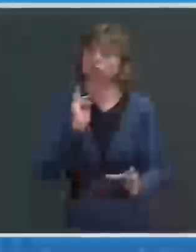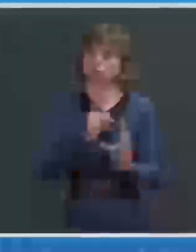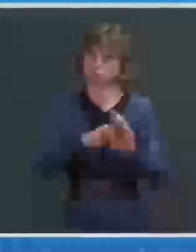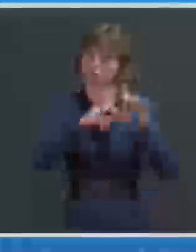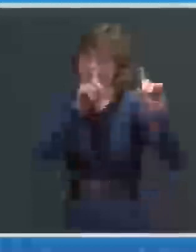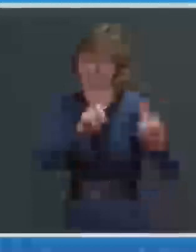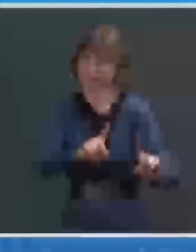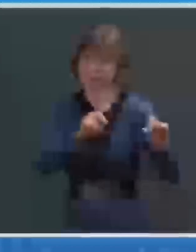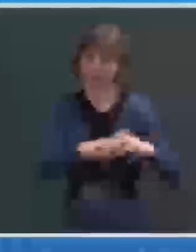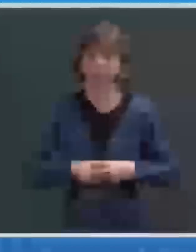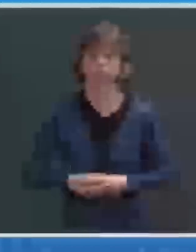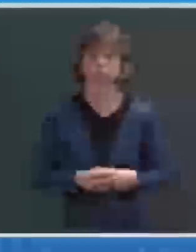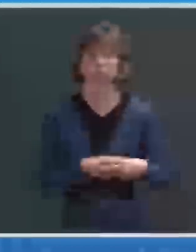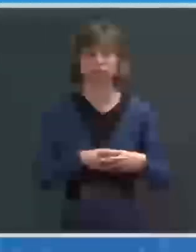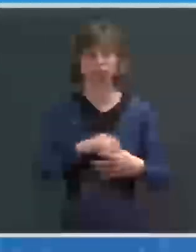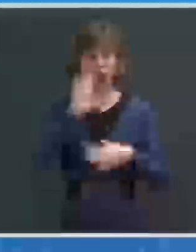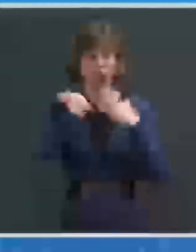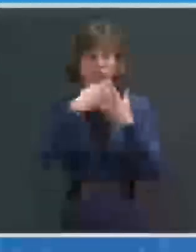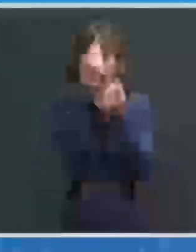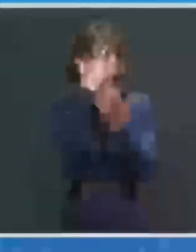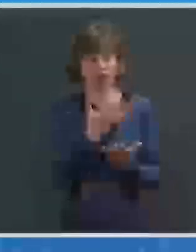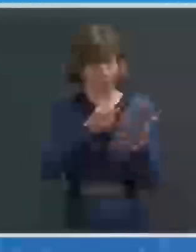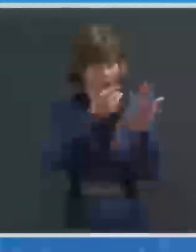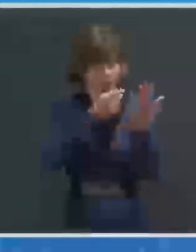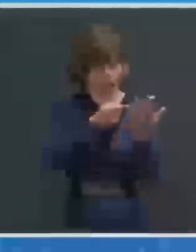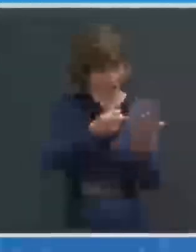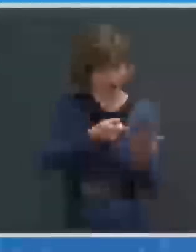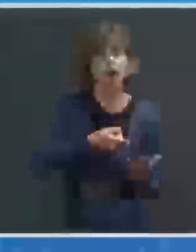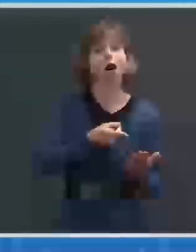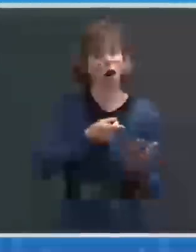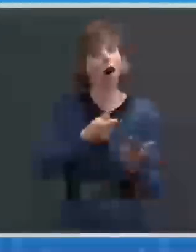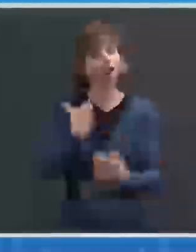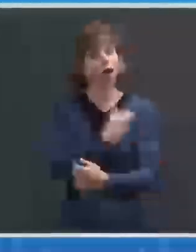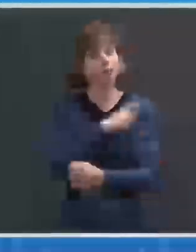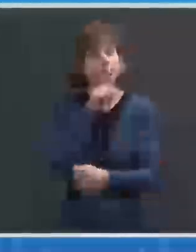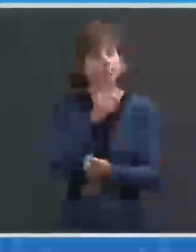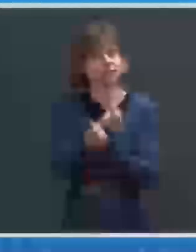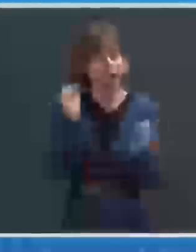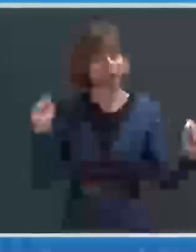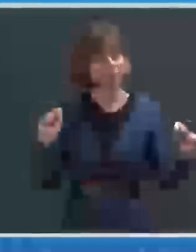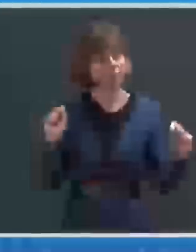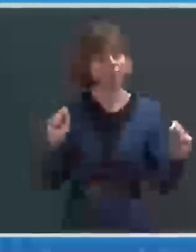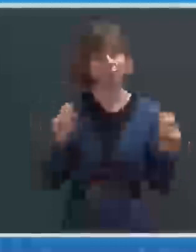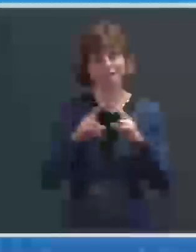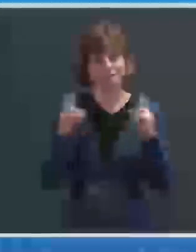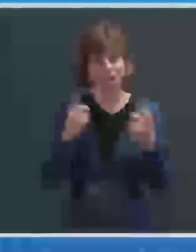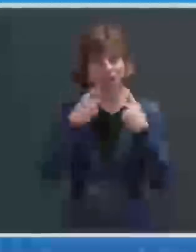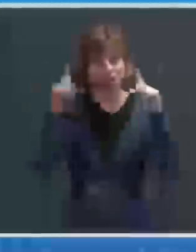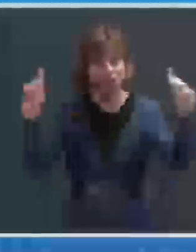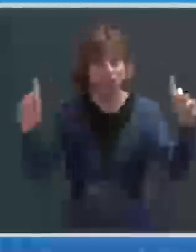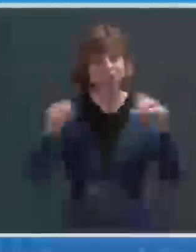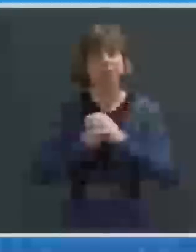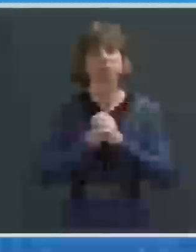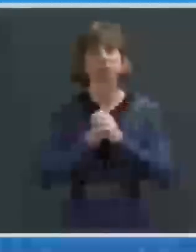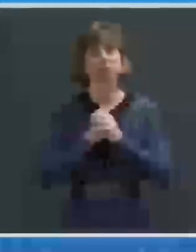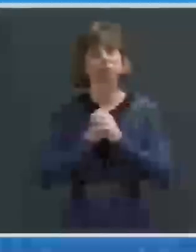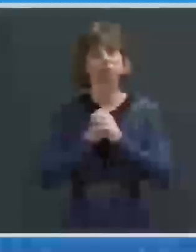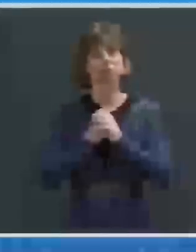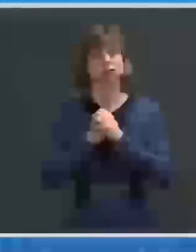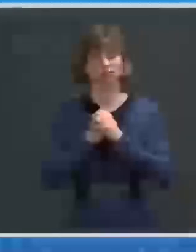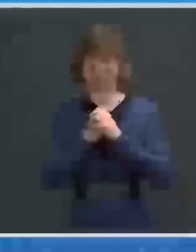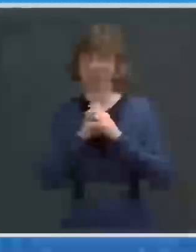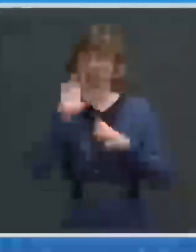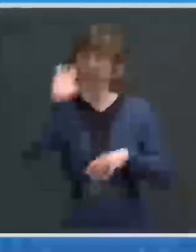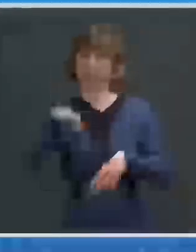of the available data show that these vaccines are safe and are highly effective. Over 100,000